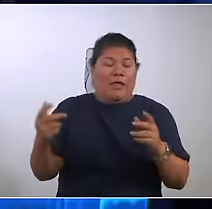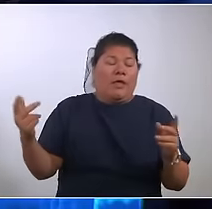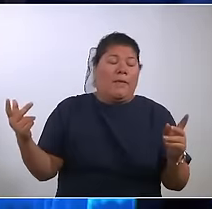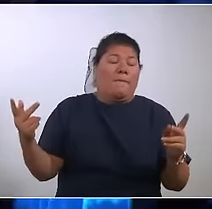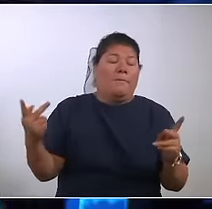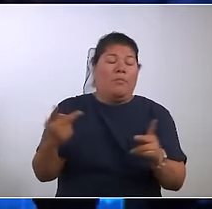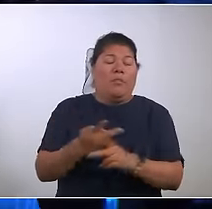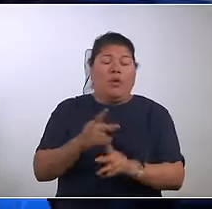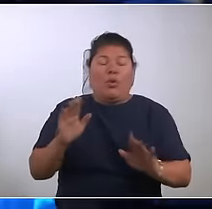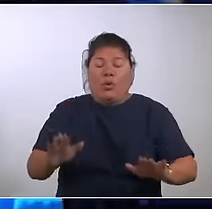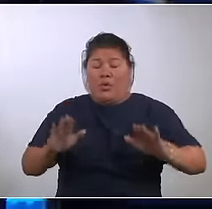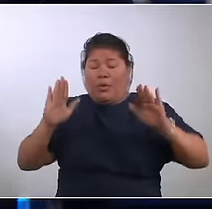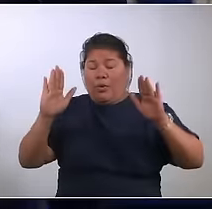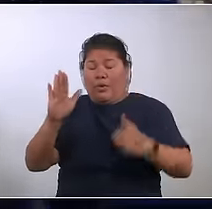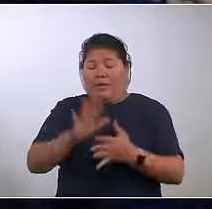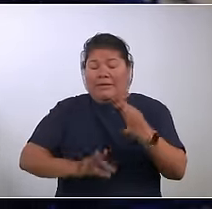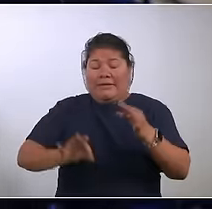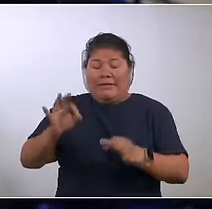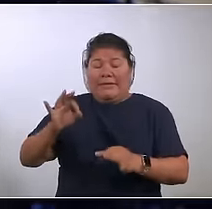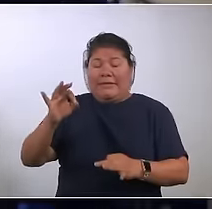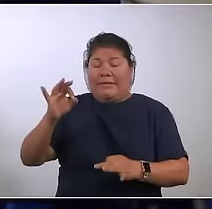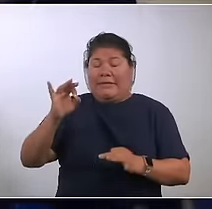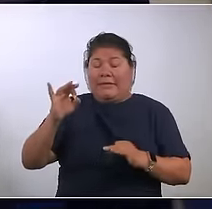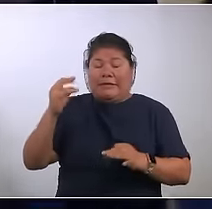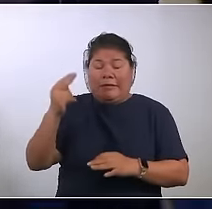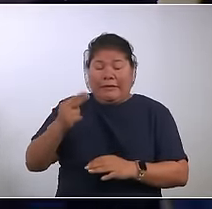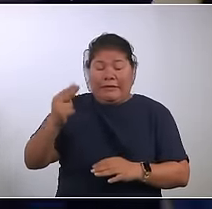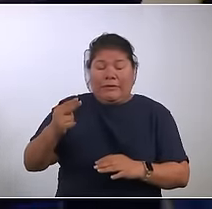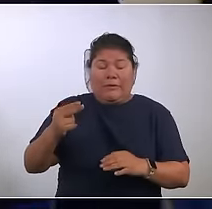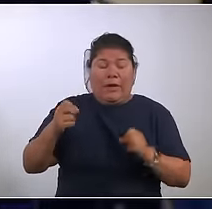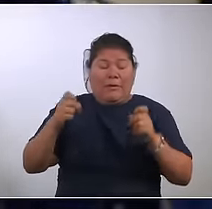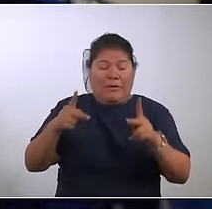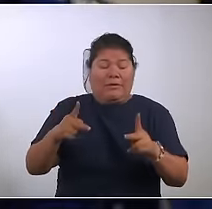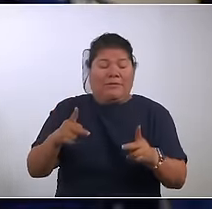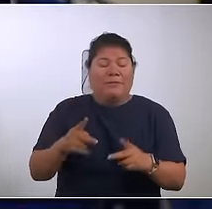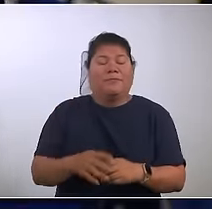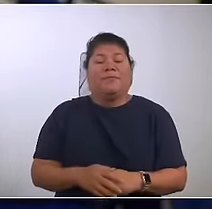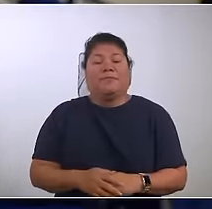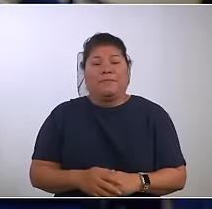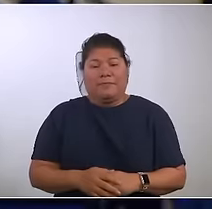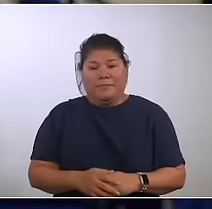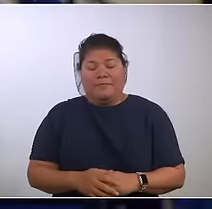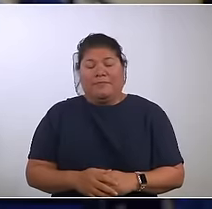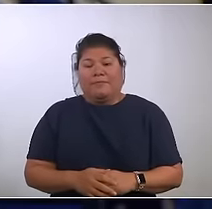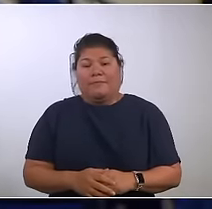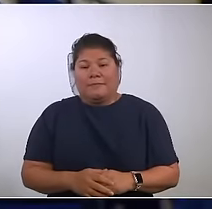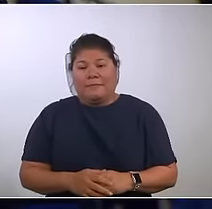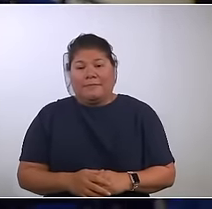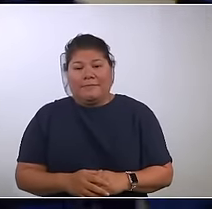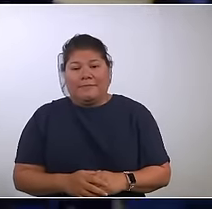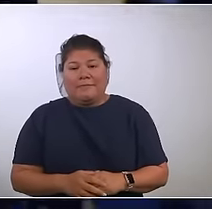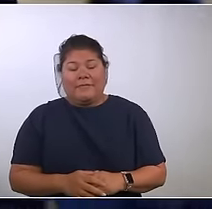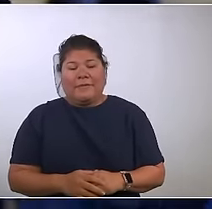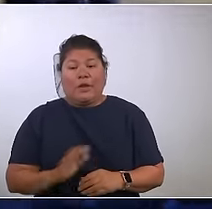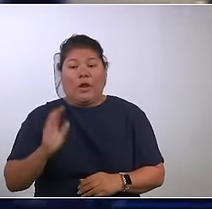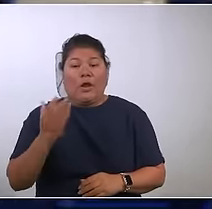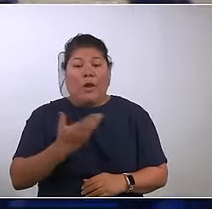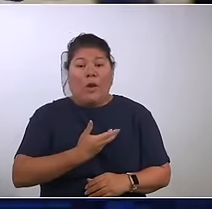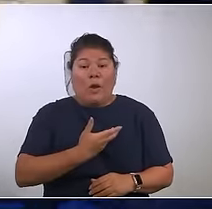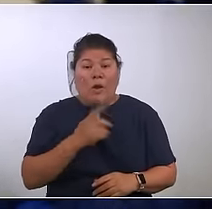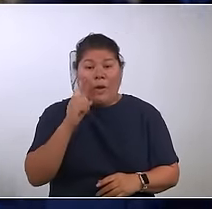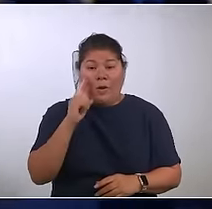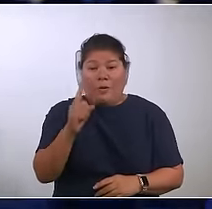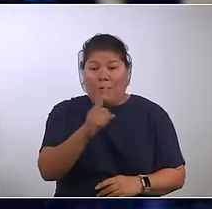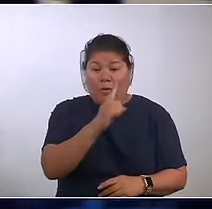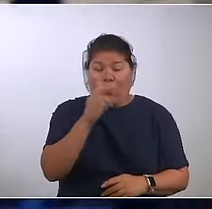grande de la historia de la asamblea apostólica. The greatest move of the apostolic assembly history. Nuestros